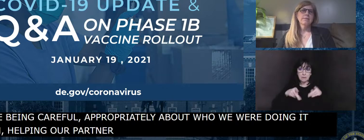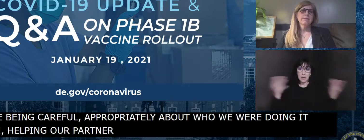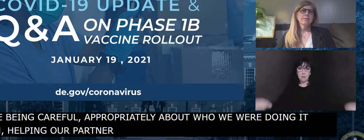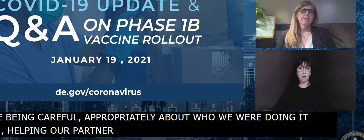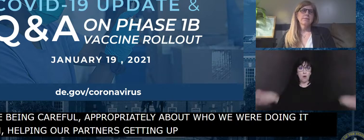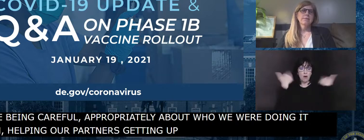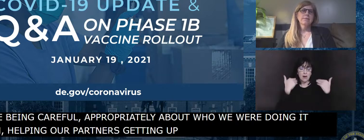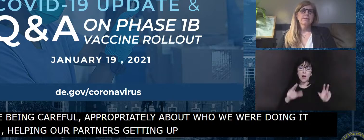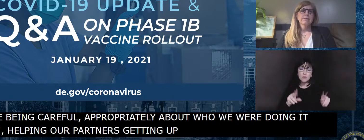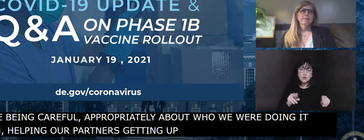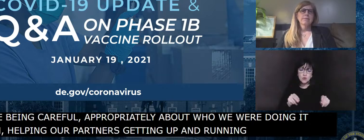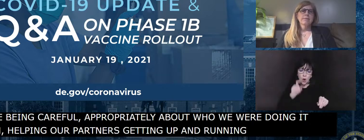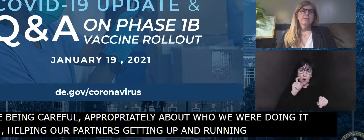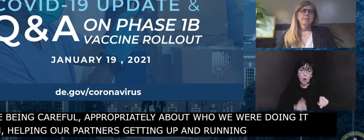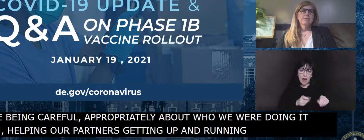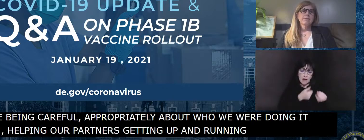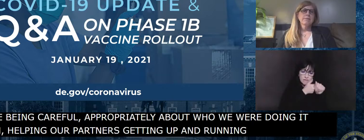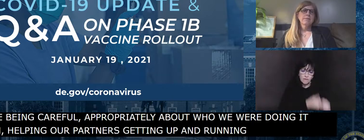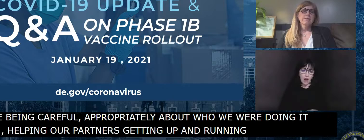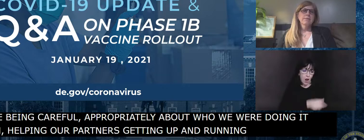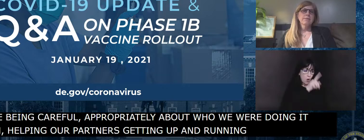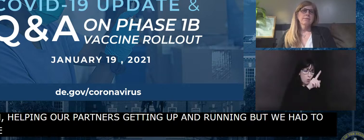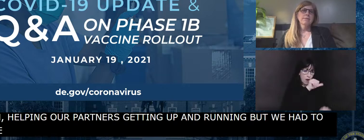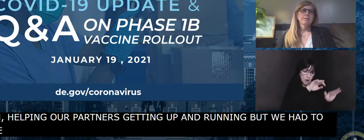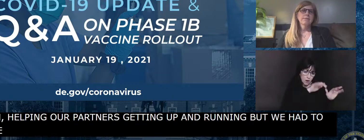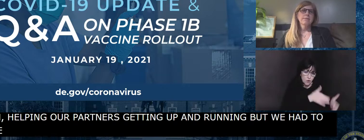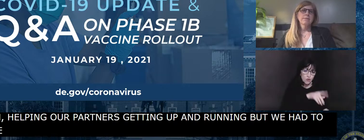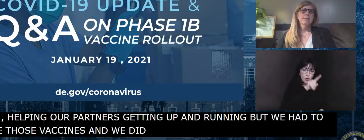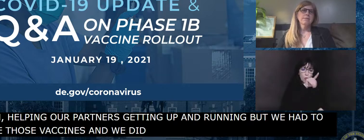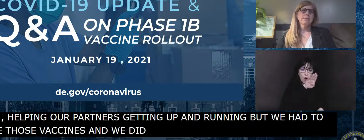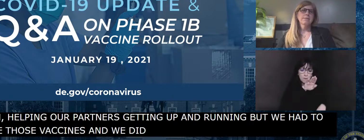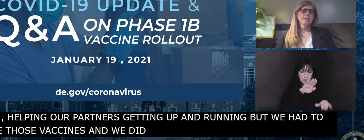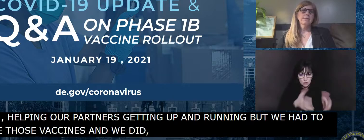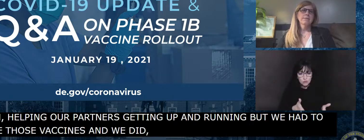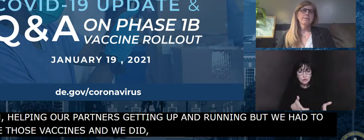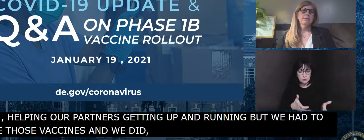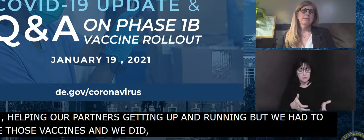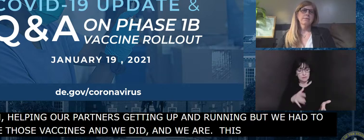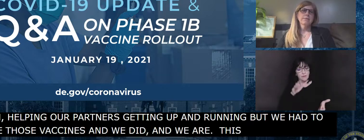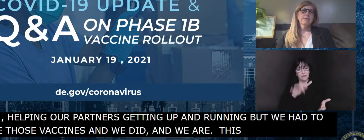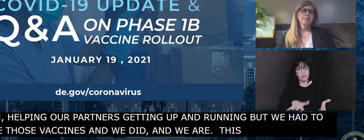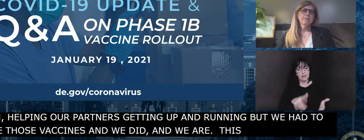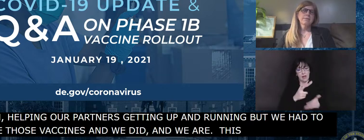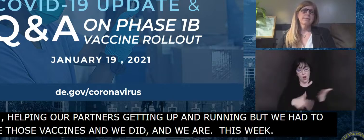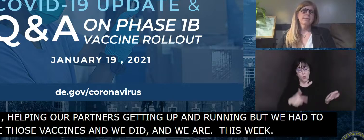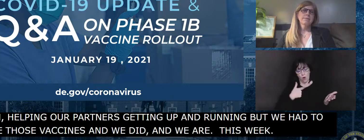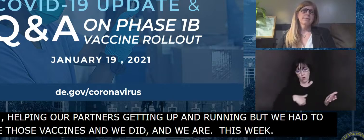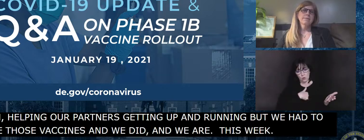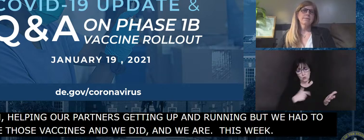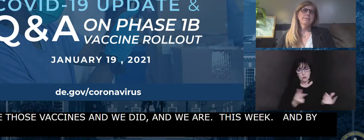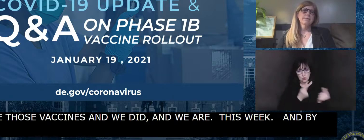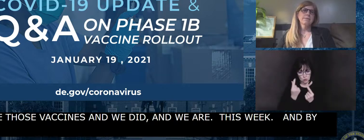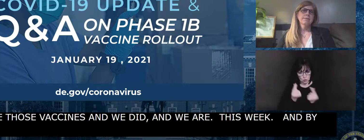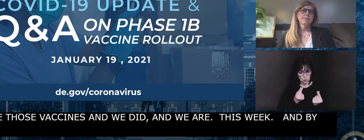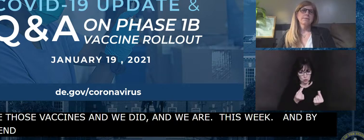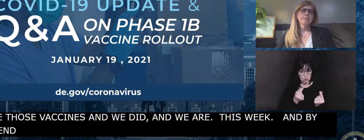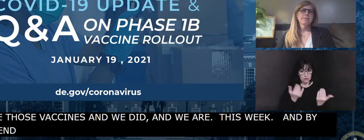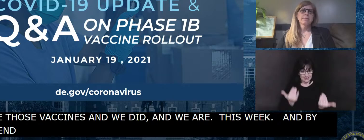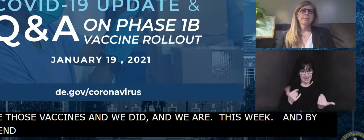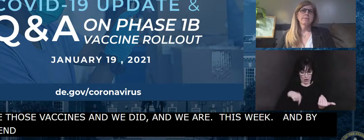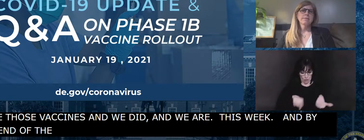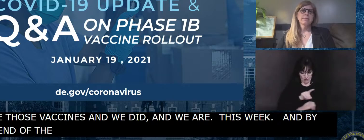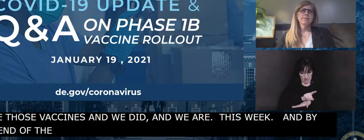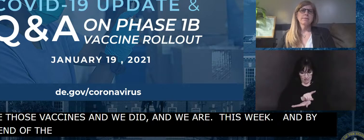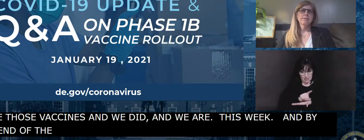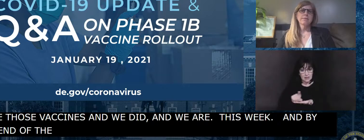to move those vaccines, and we did, and we are this week. And by the end of the week, we'll be better positioned